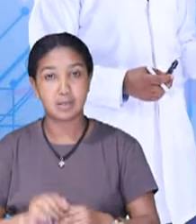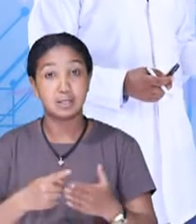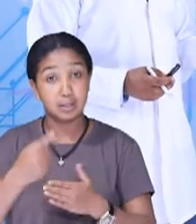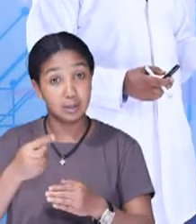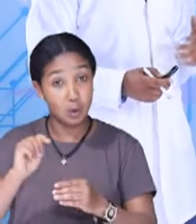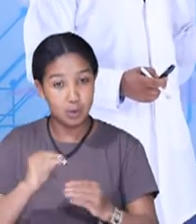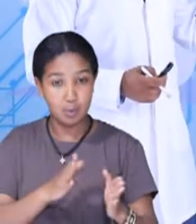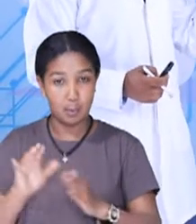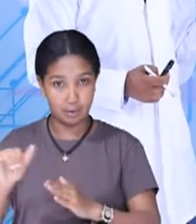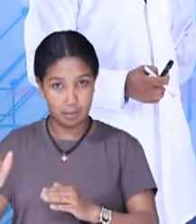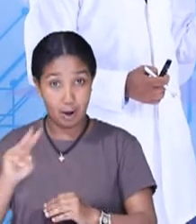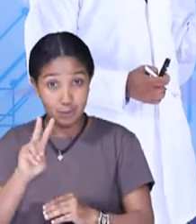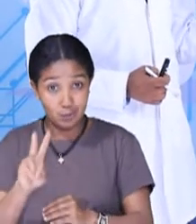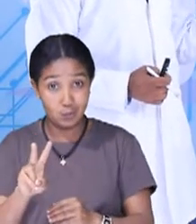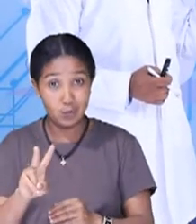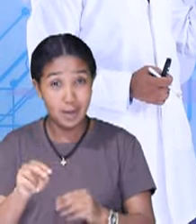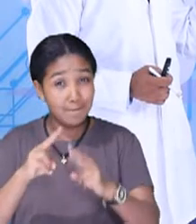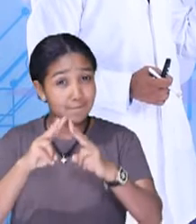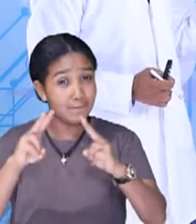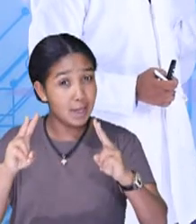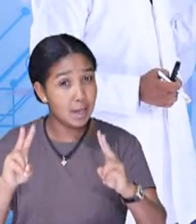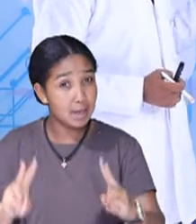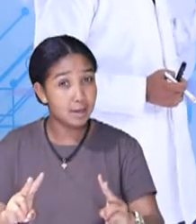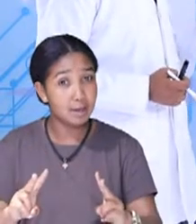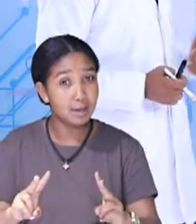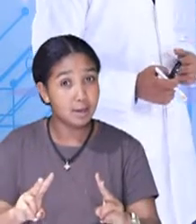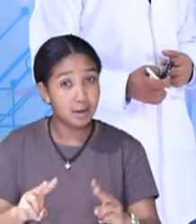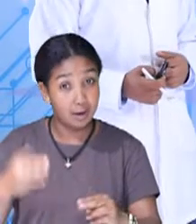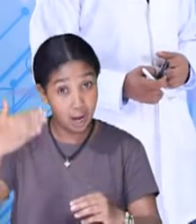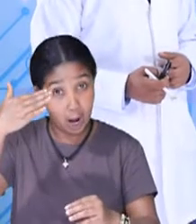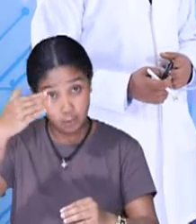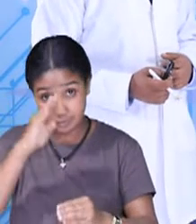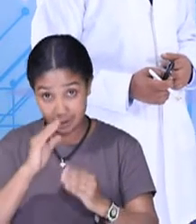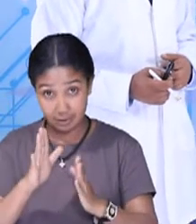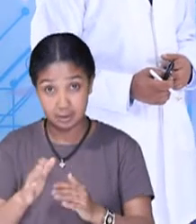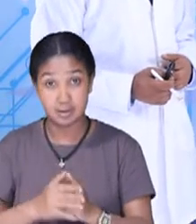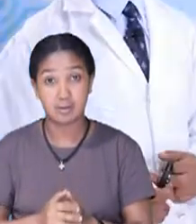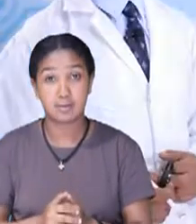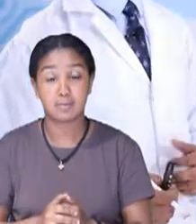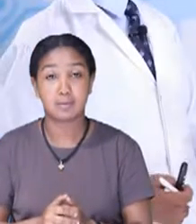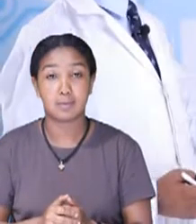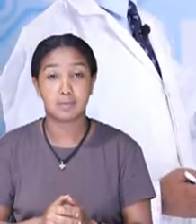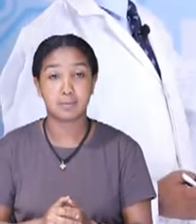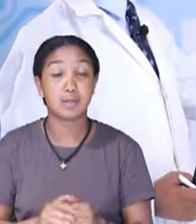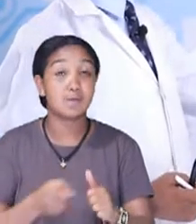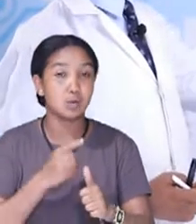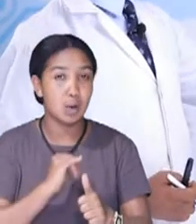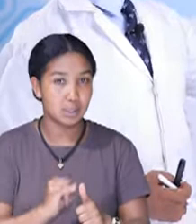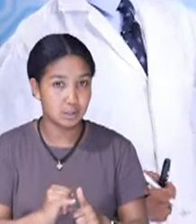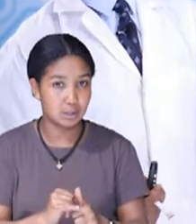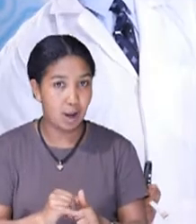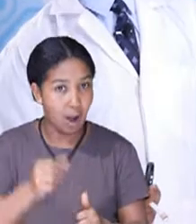This theory was proposed by two very famous or known scientists. The first one